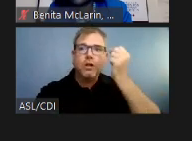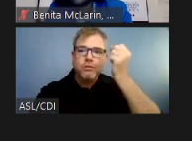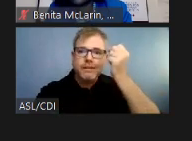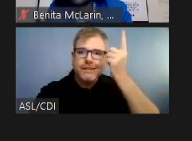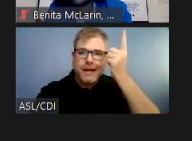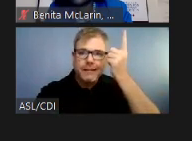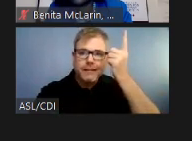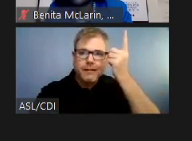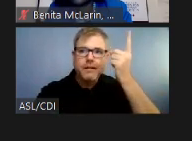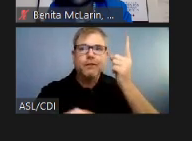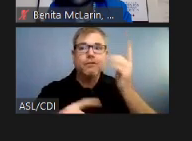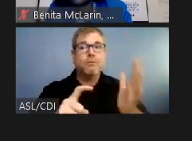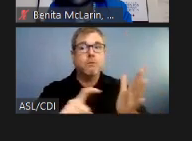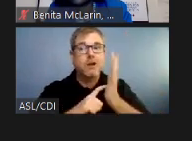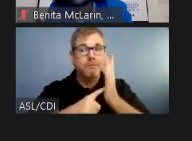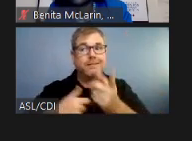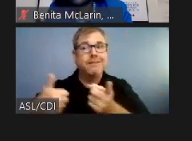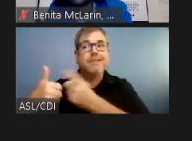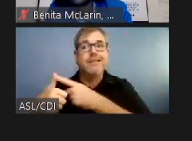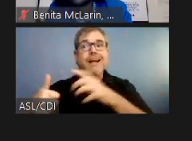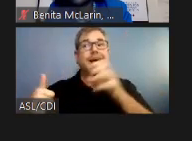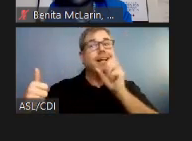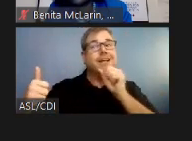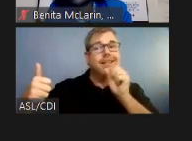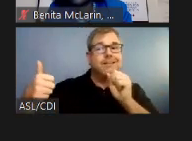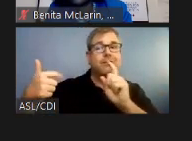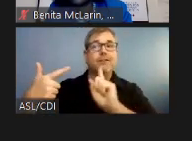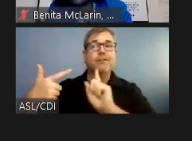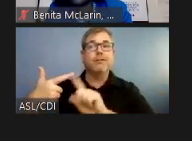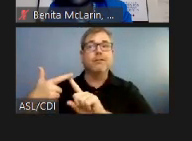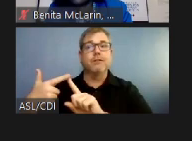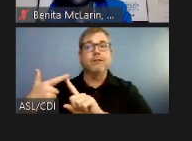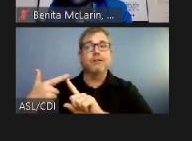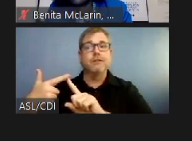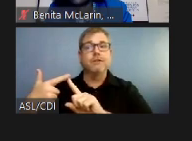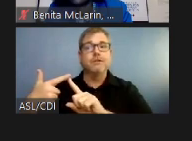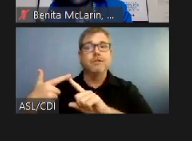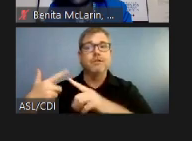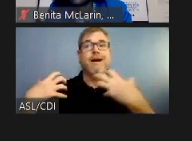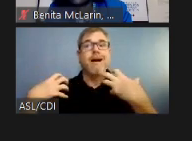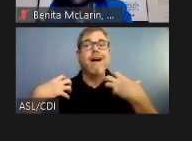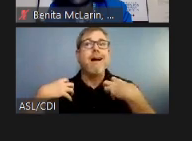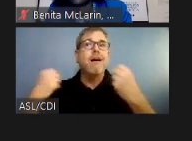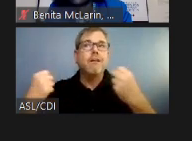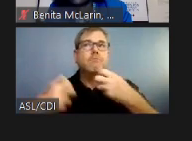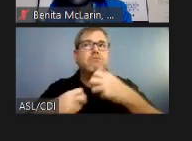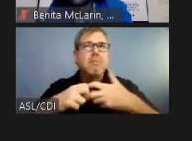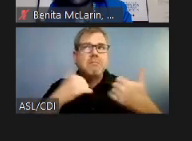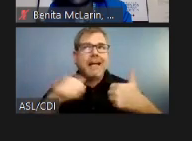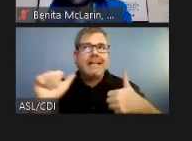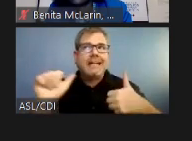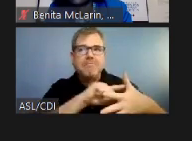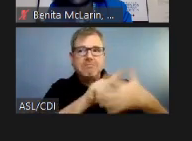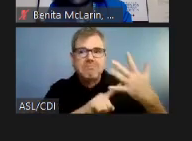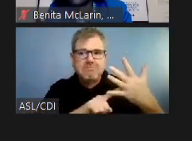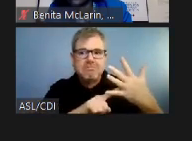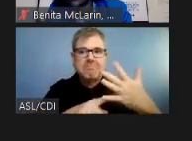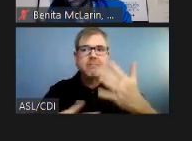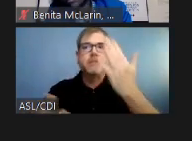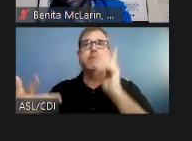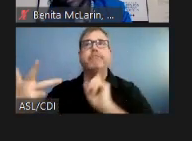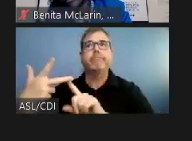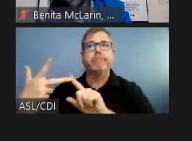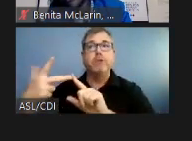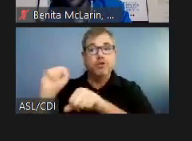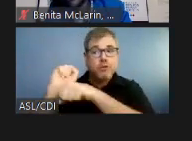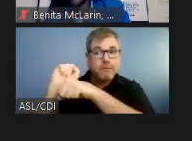considerations, such as the diabetes example, occupation and home living environment, and then basically go phase by